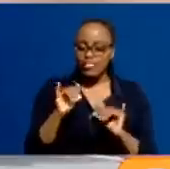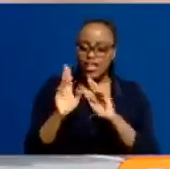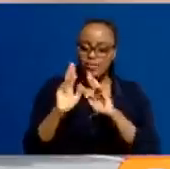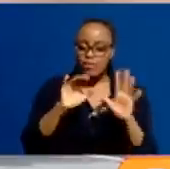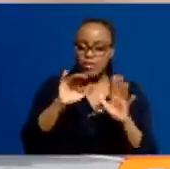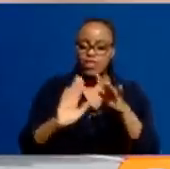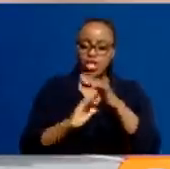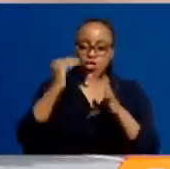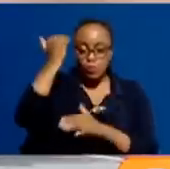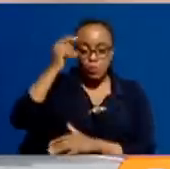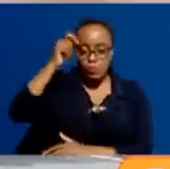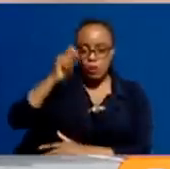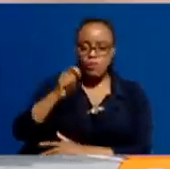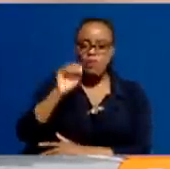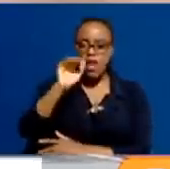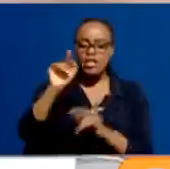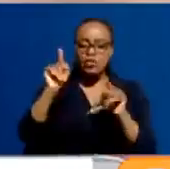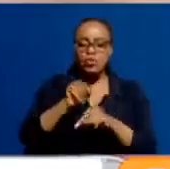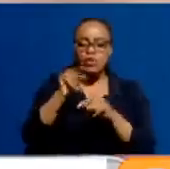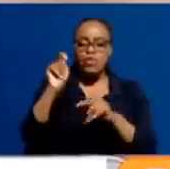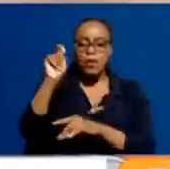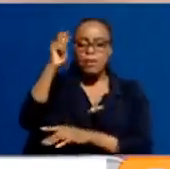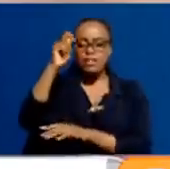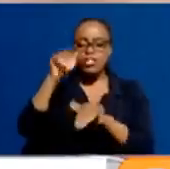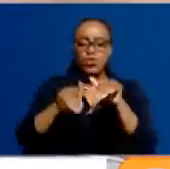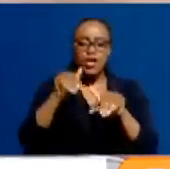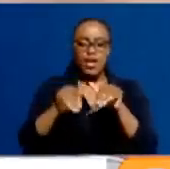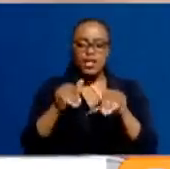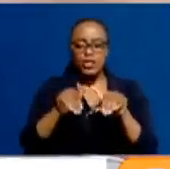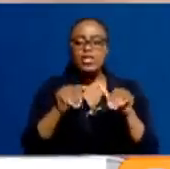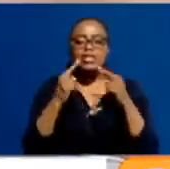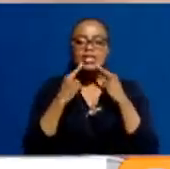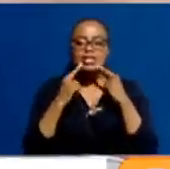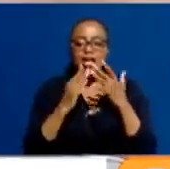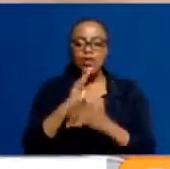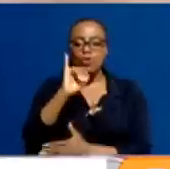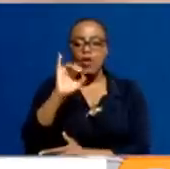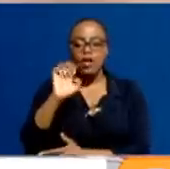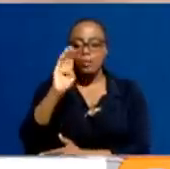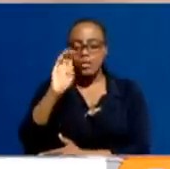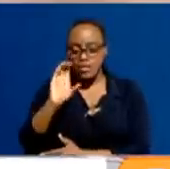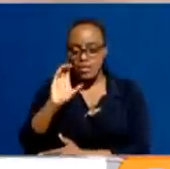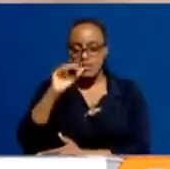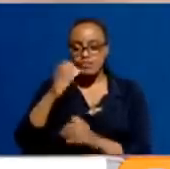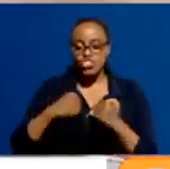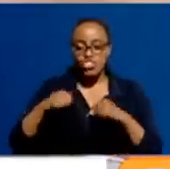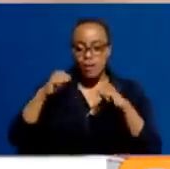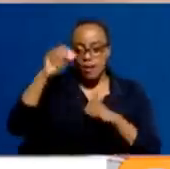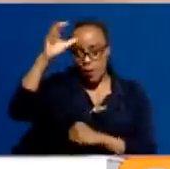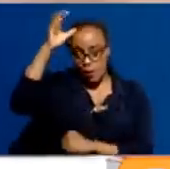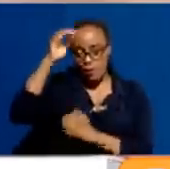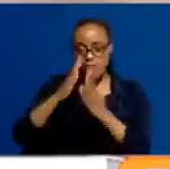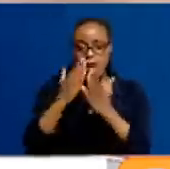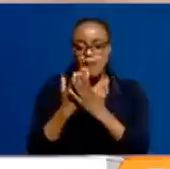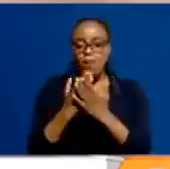The Supreme Court judges have been asked to nullify the presidential poll outcome as declared by IEBC Chairman Wafula Chebukati, with